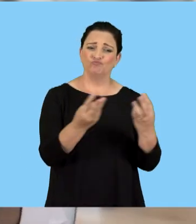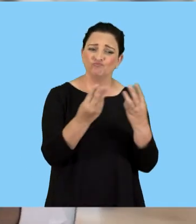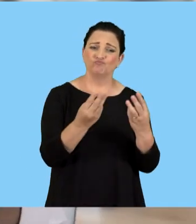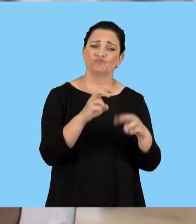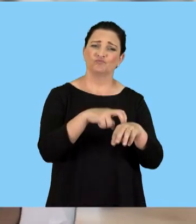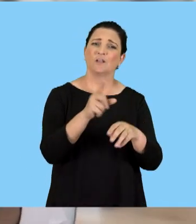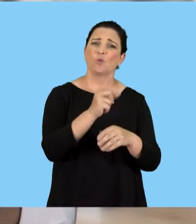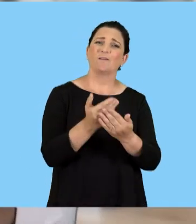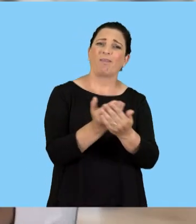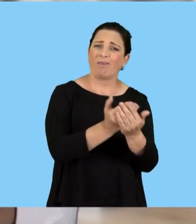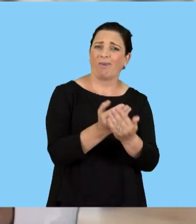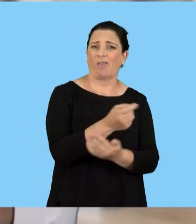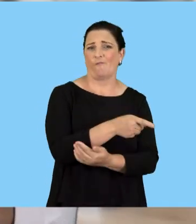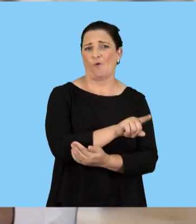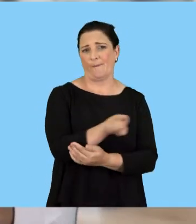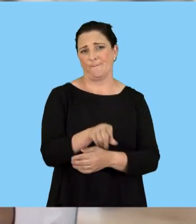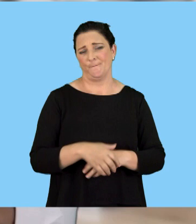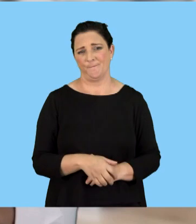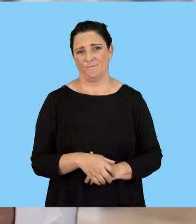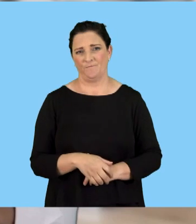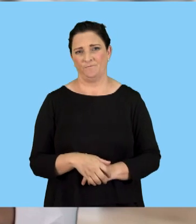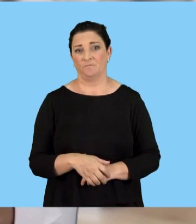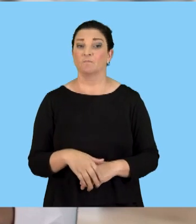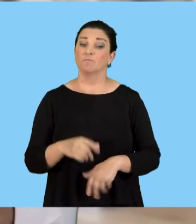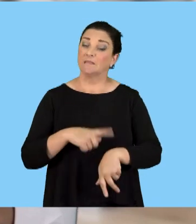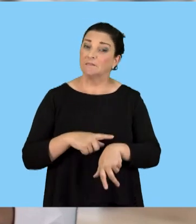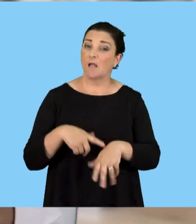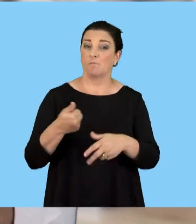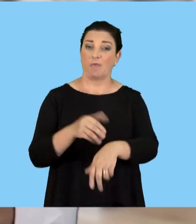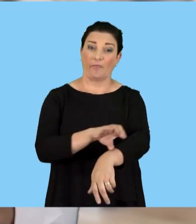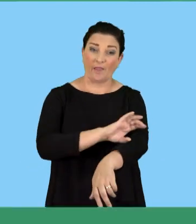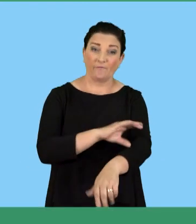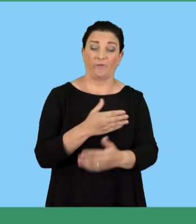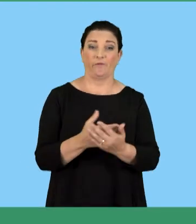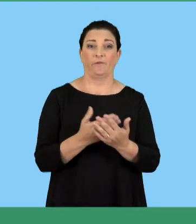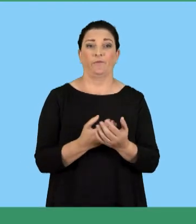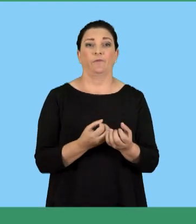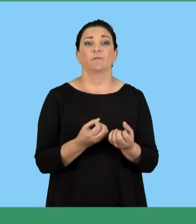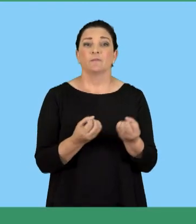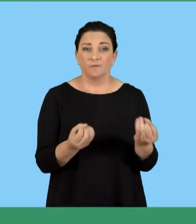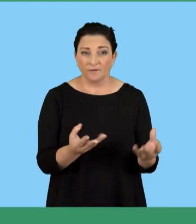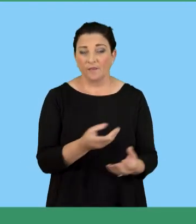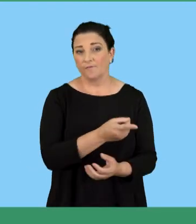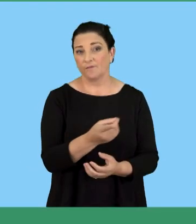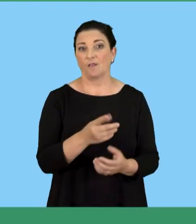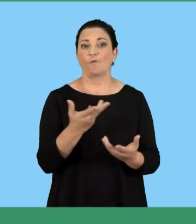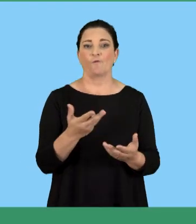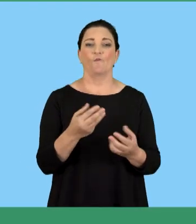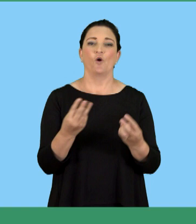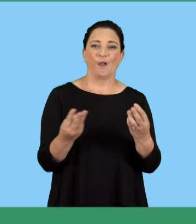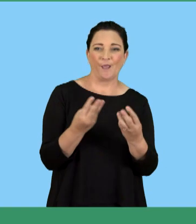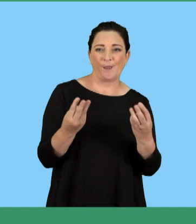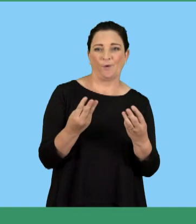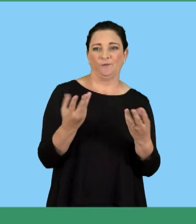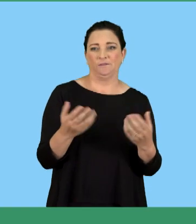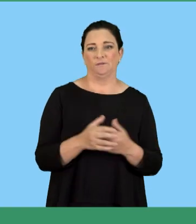of the organization. So this is how the business can contribute time and effort to advance the well-being of the employees. Now,